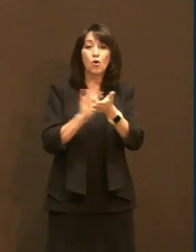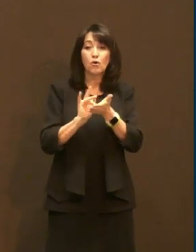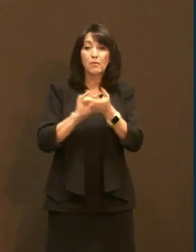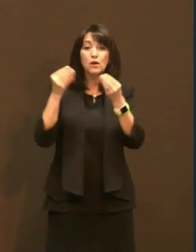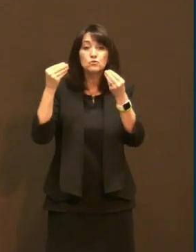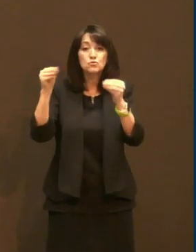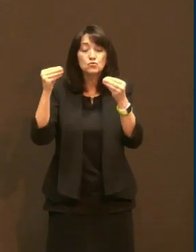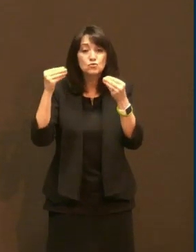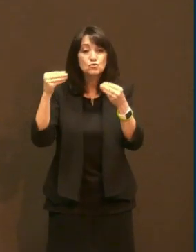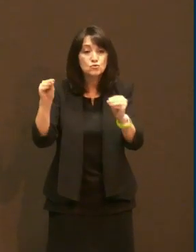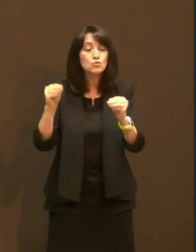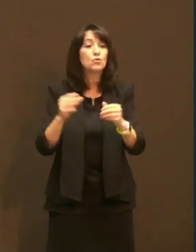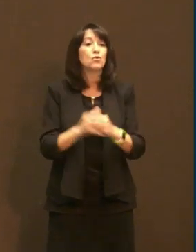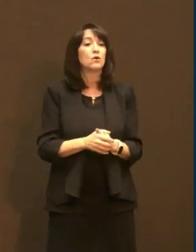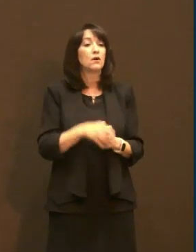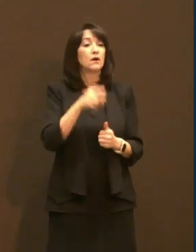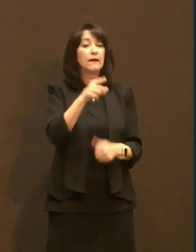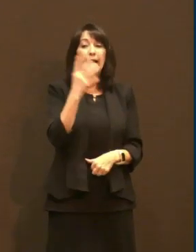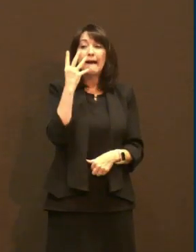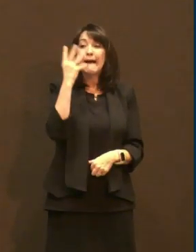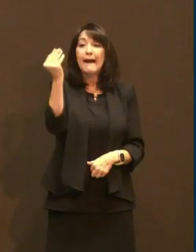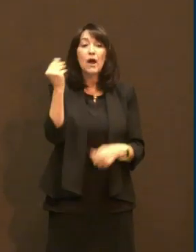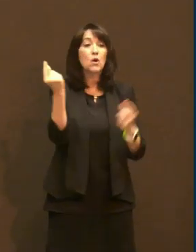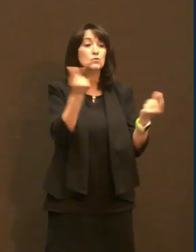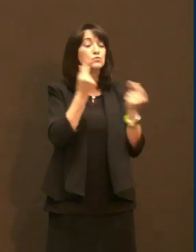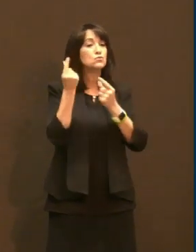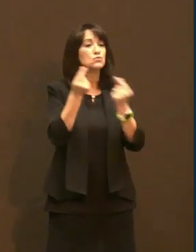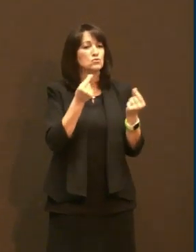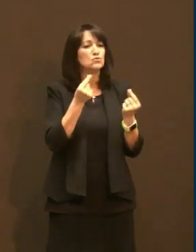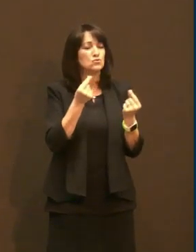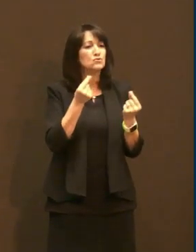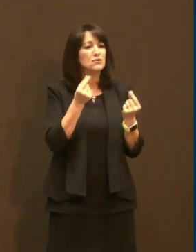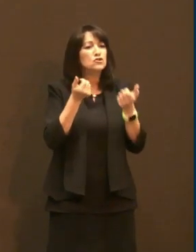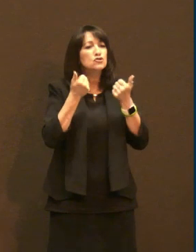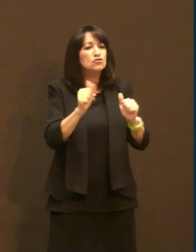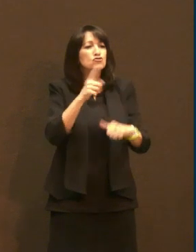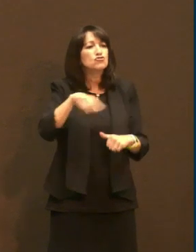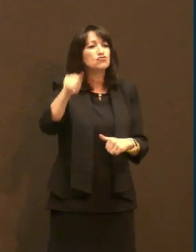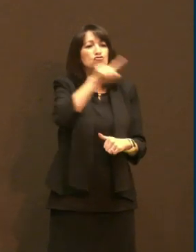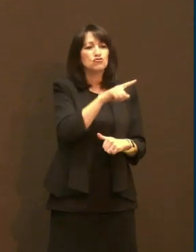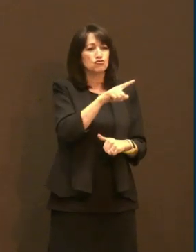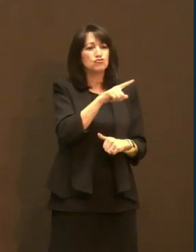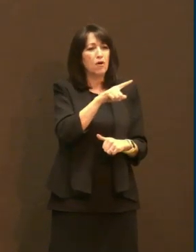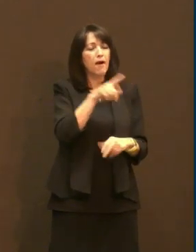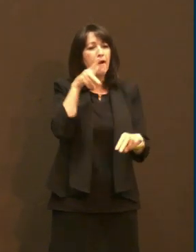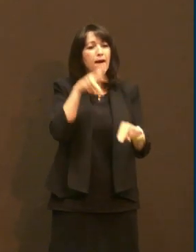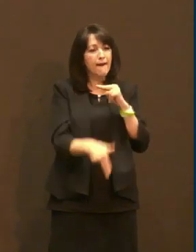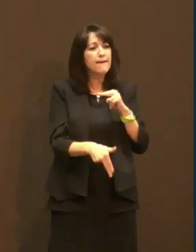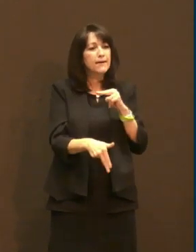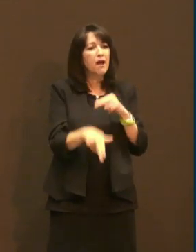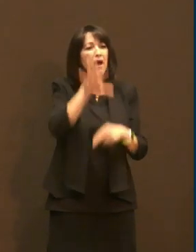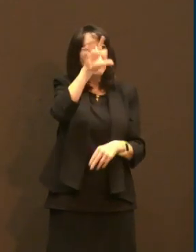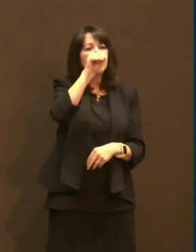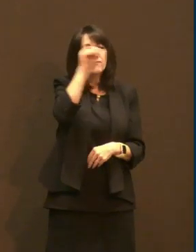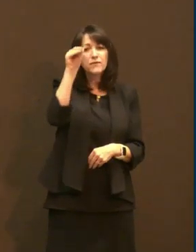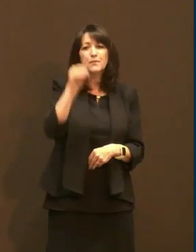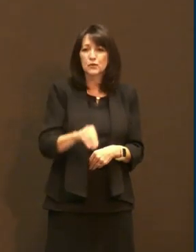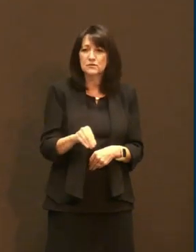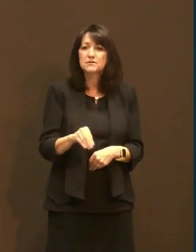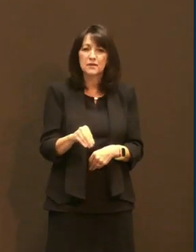and the number of times we leave the house to do something in a public way that might put us in contact with other people or make